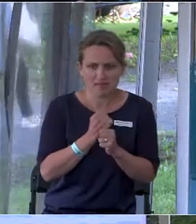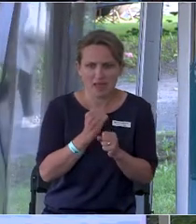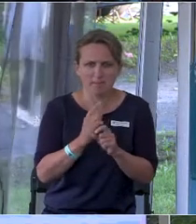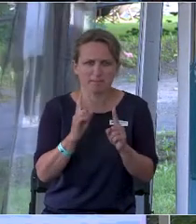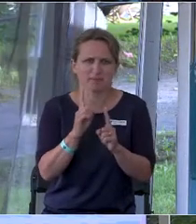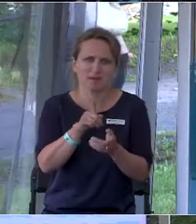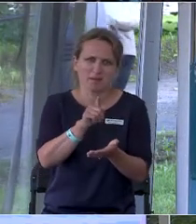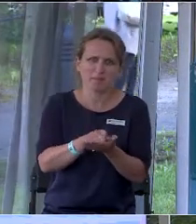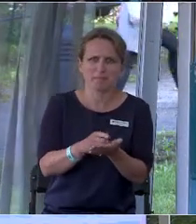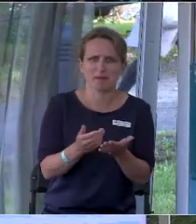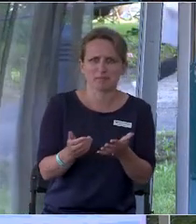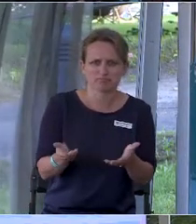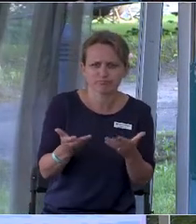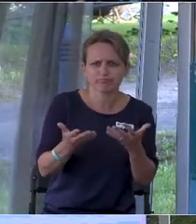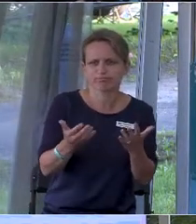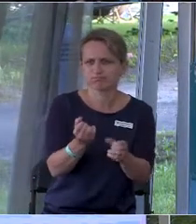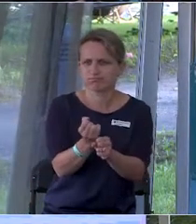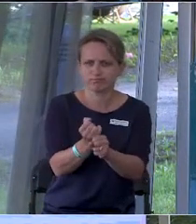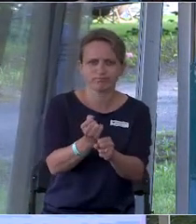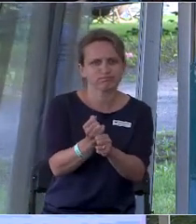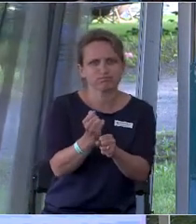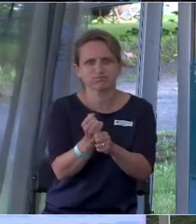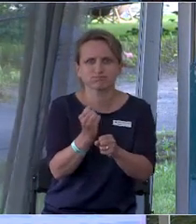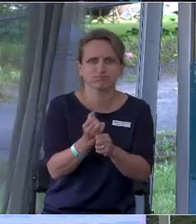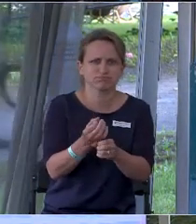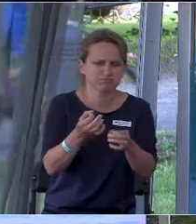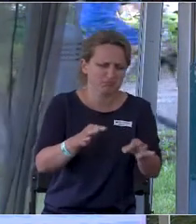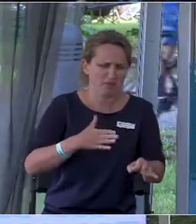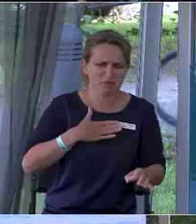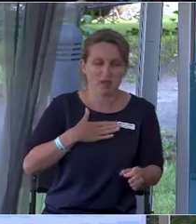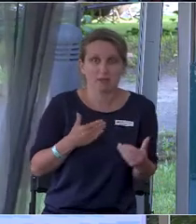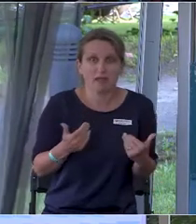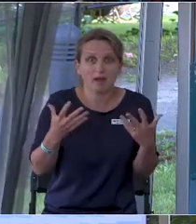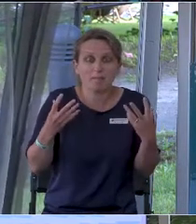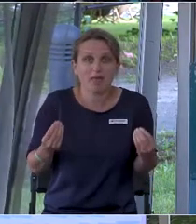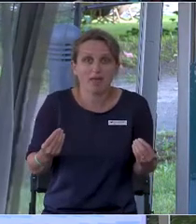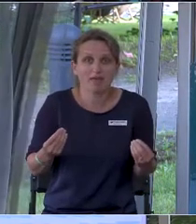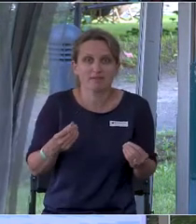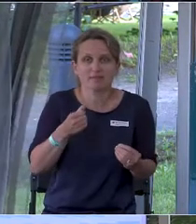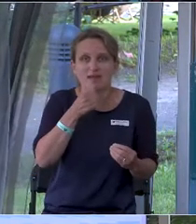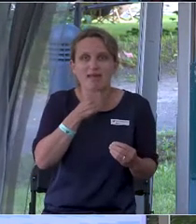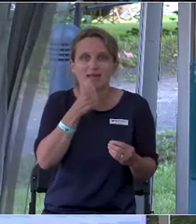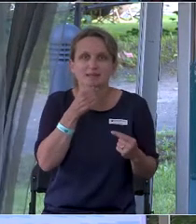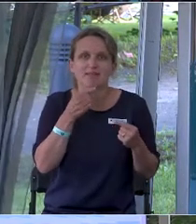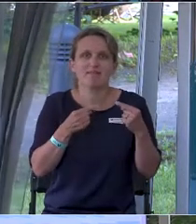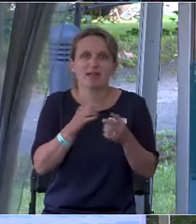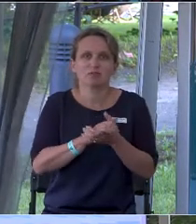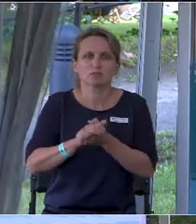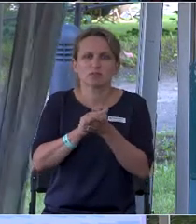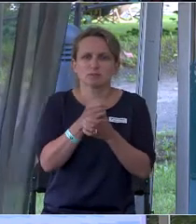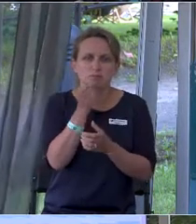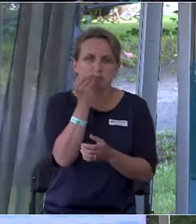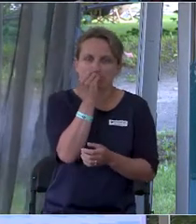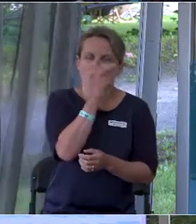to have to, so get your hands dirty, so to speak. Nowadays, a Sermon Debating Society is a very